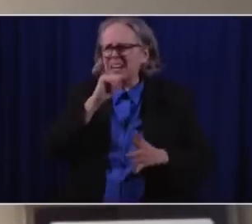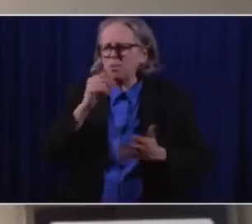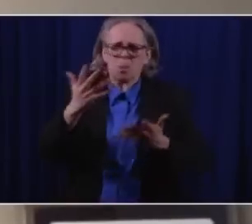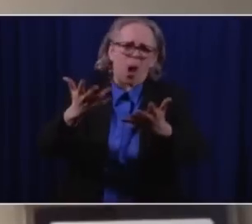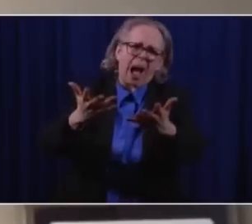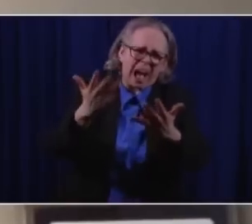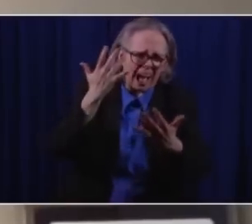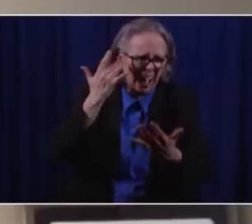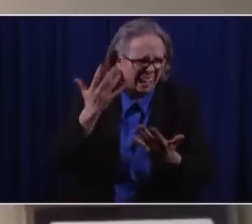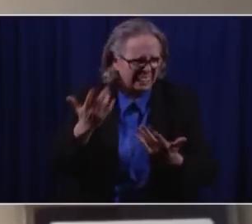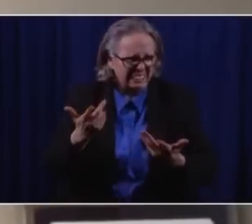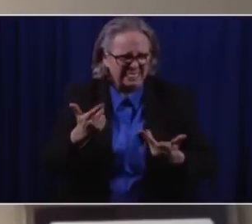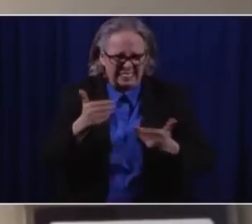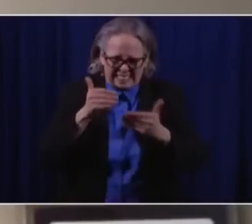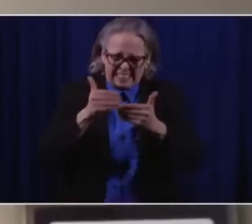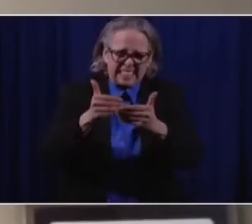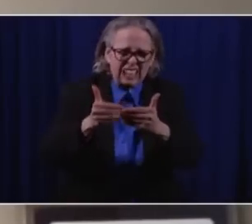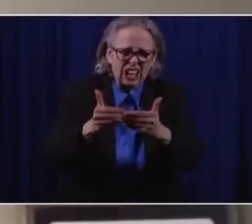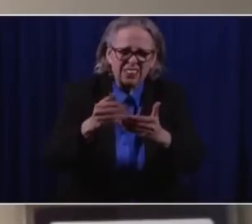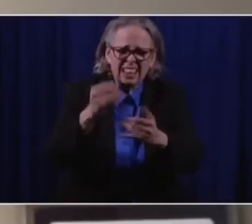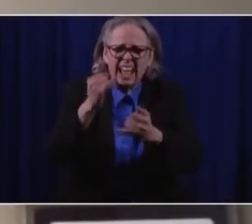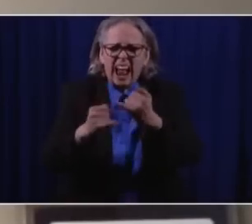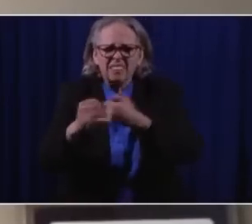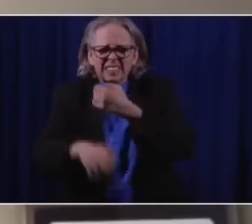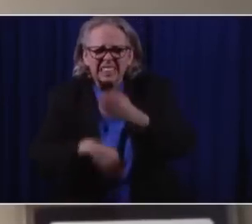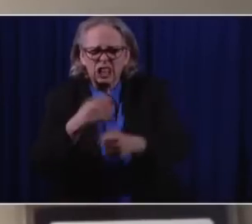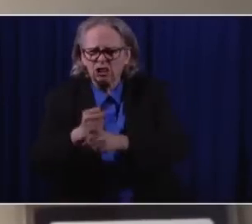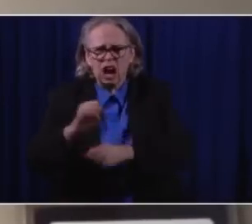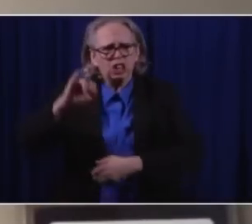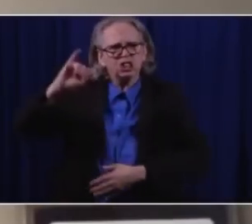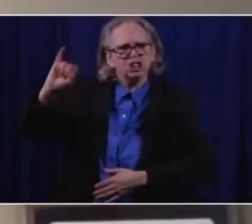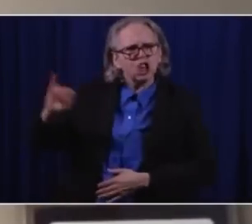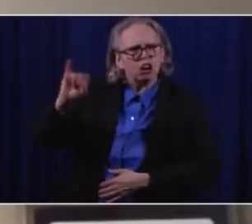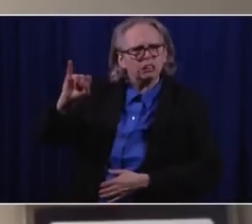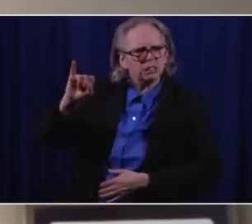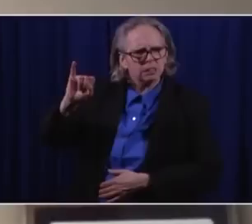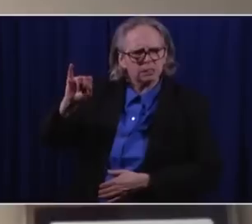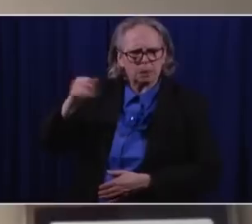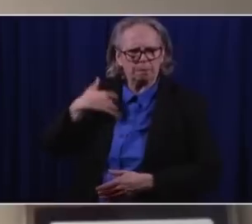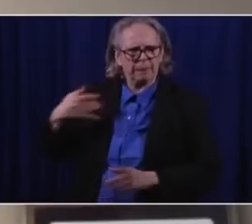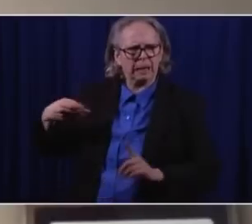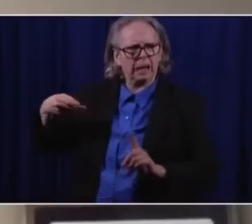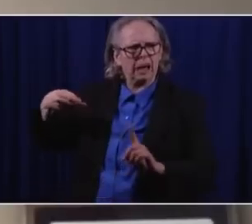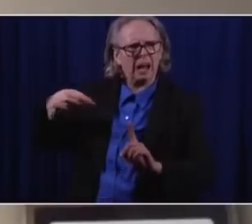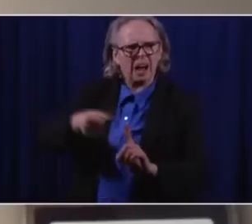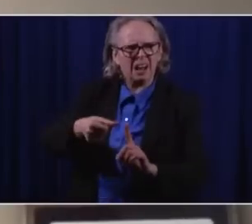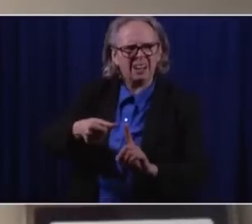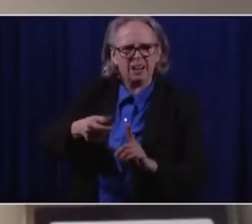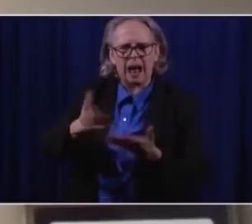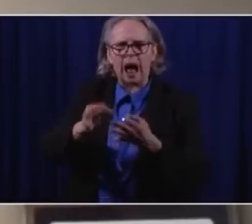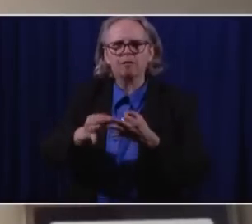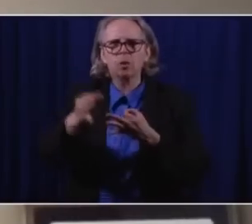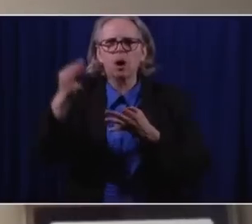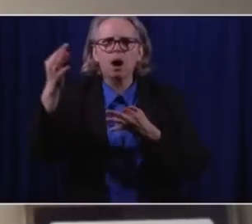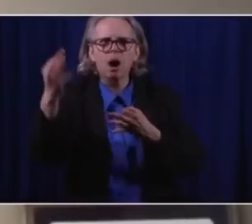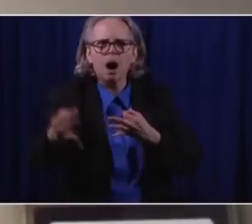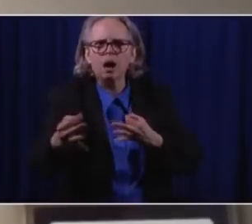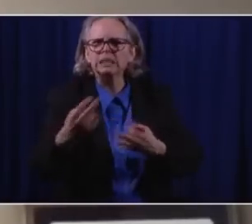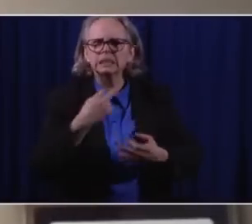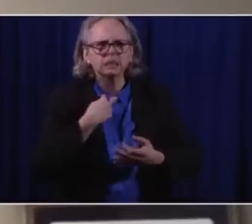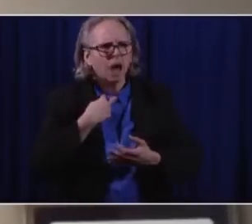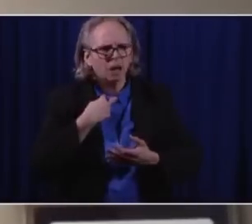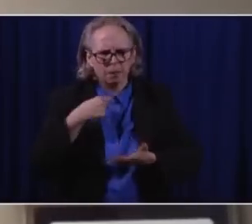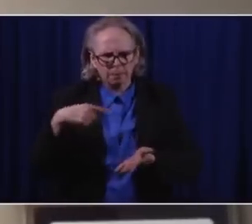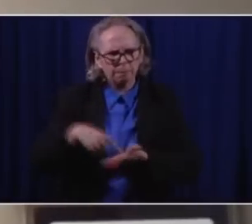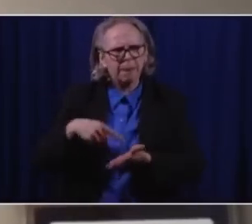care will always be available, we will always take care of people who need care. Beds for critically ill patients are going to get harder to come by.